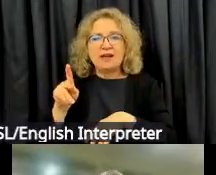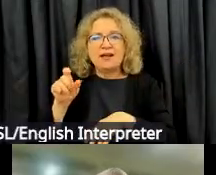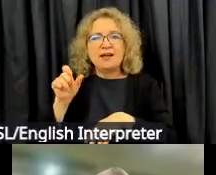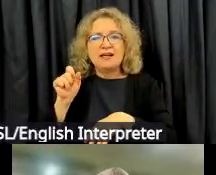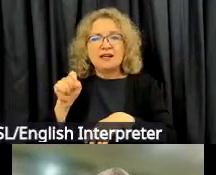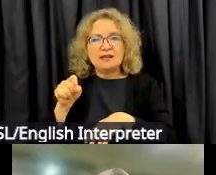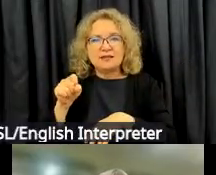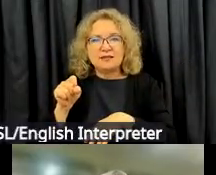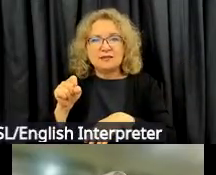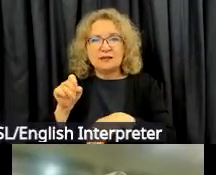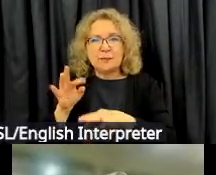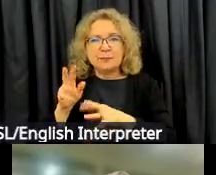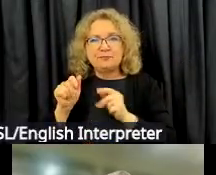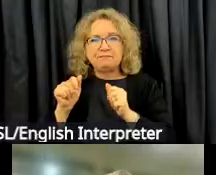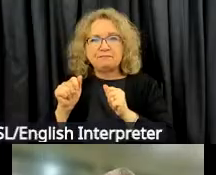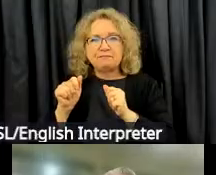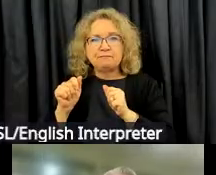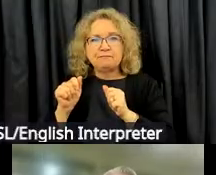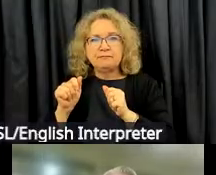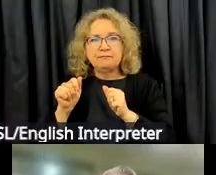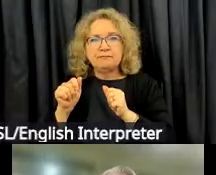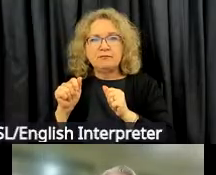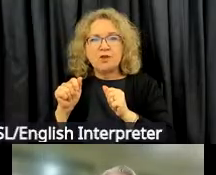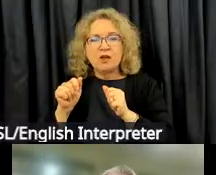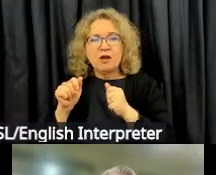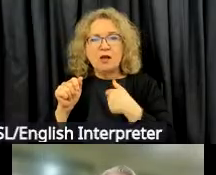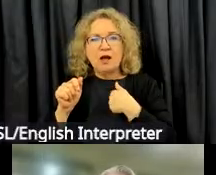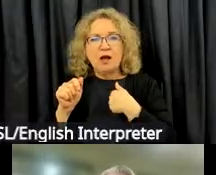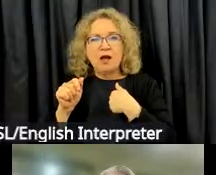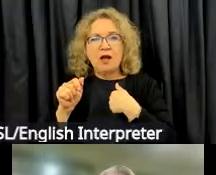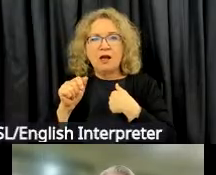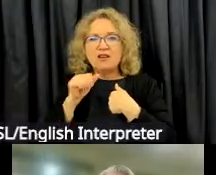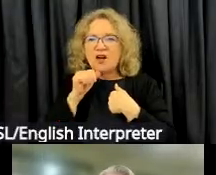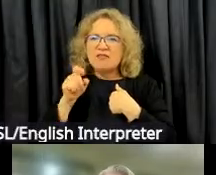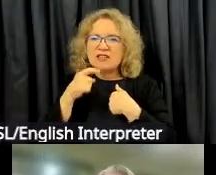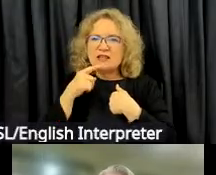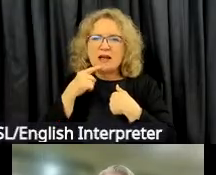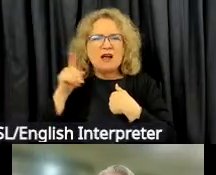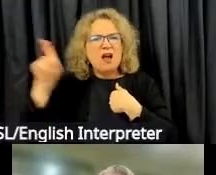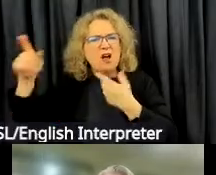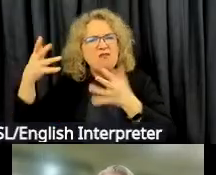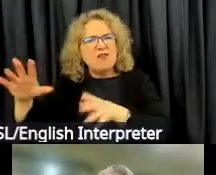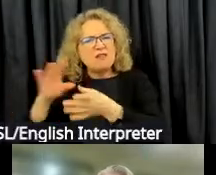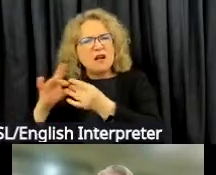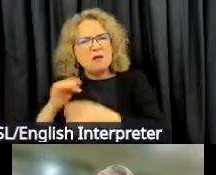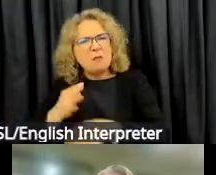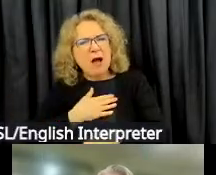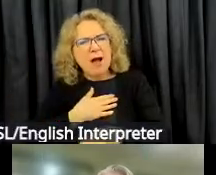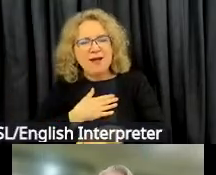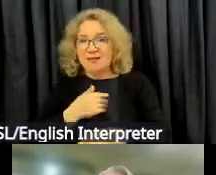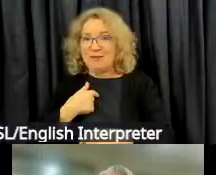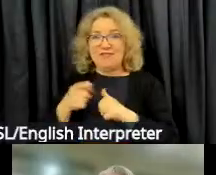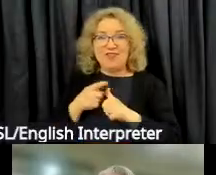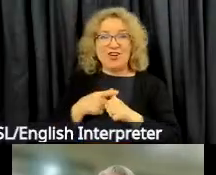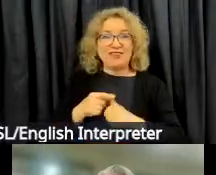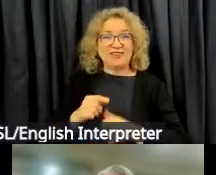way, no, I don't have to say, oh, somebody else said that, so now I can't say it. Okay,